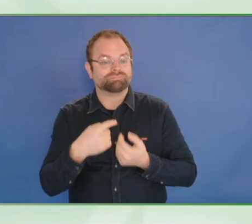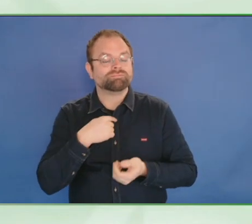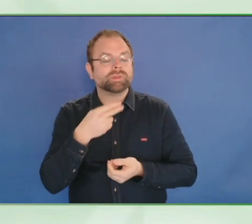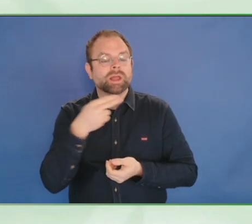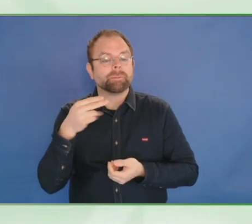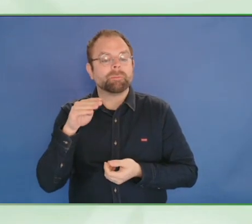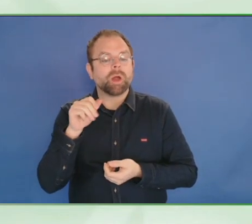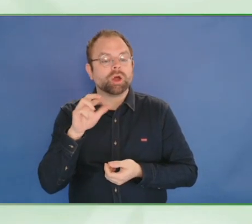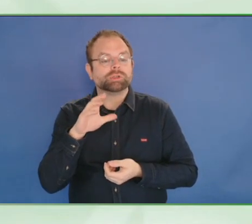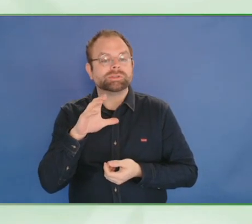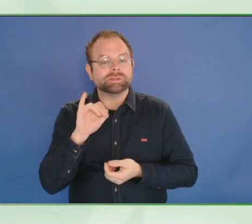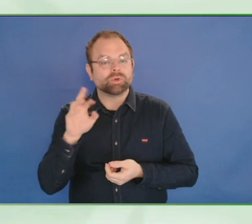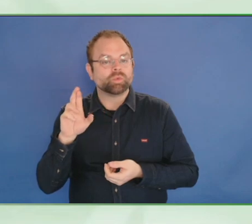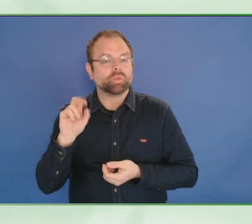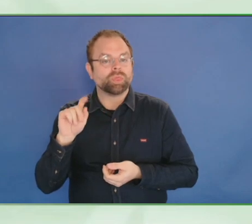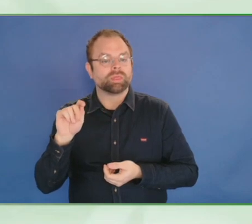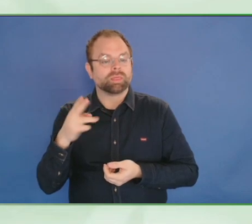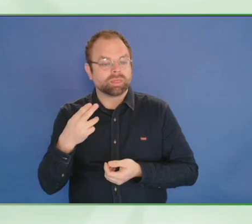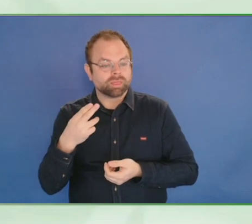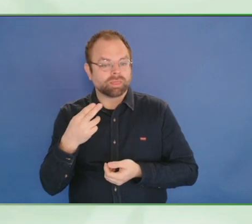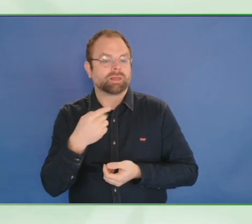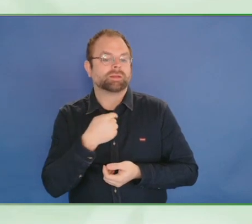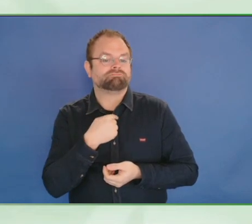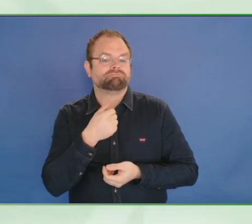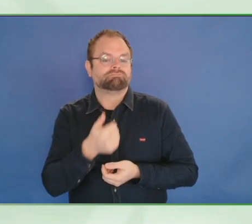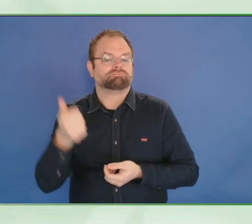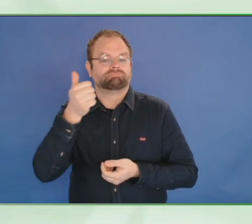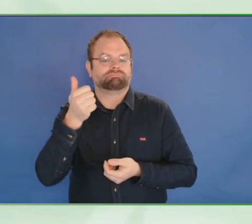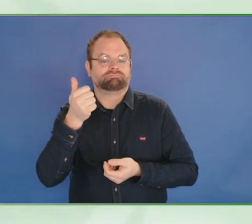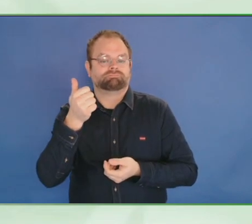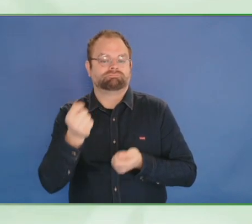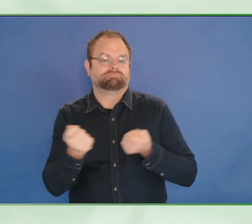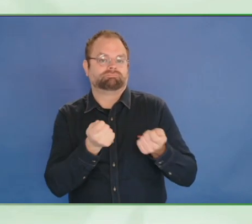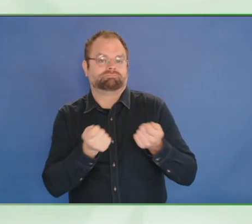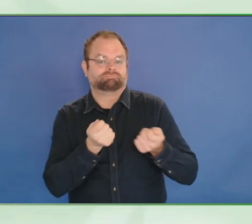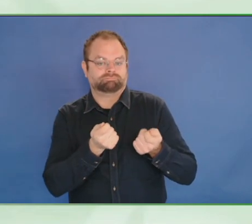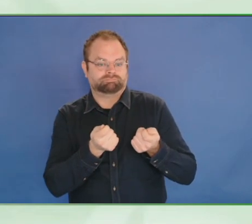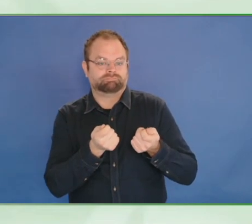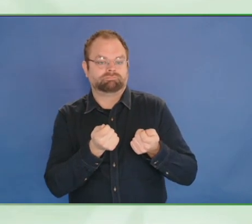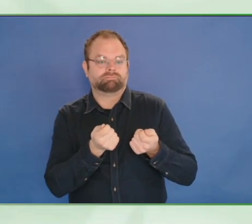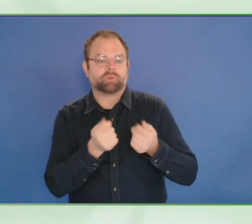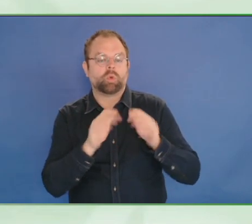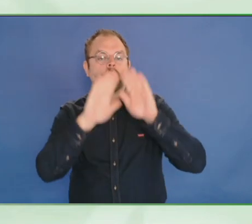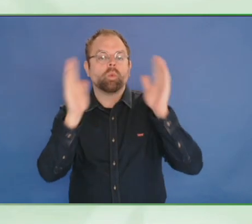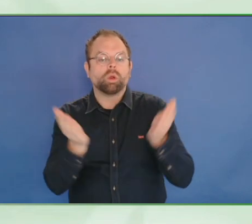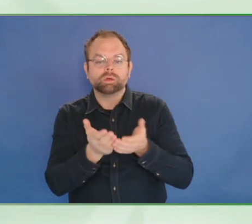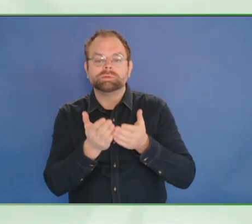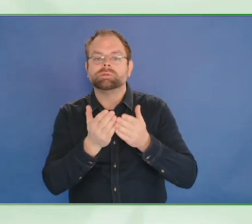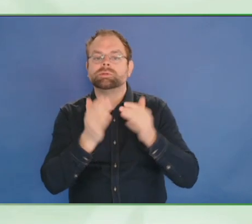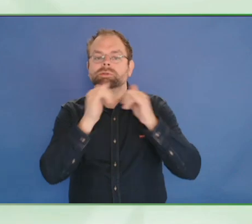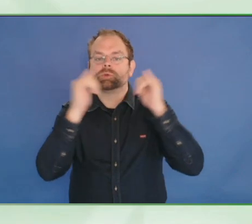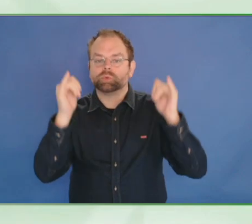CEO of the World Institute on Disability. And I am joined by